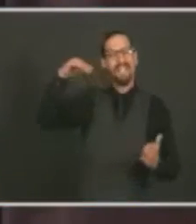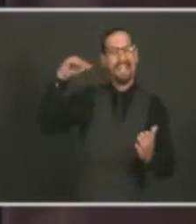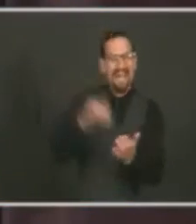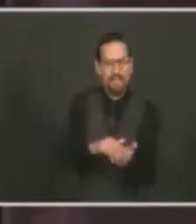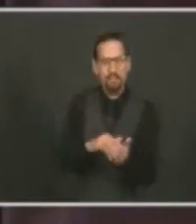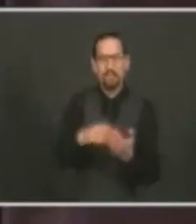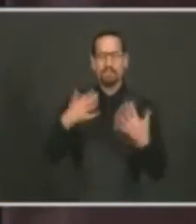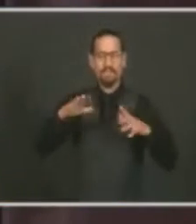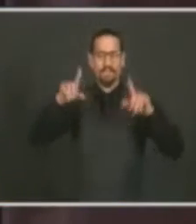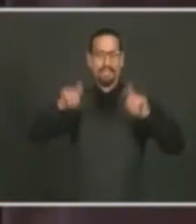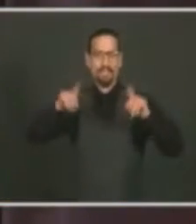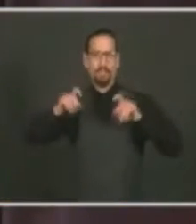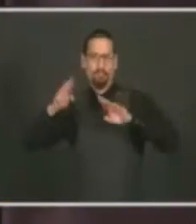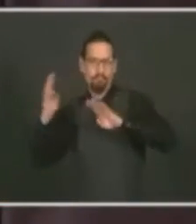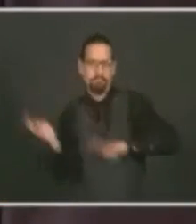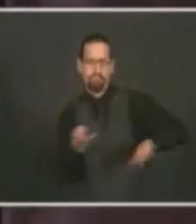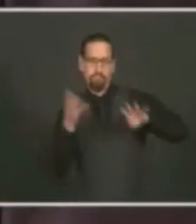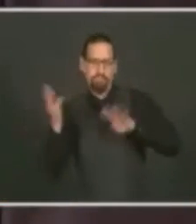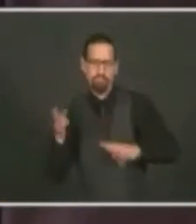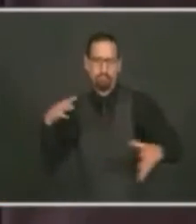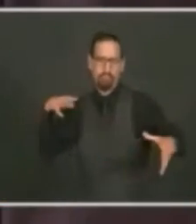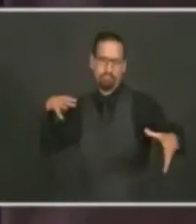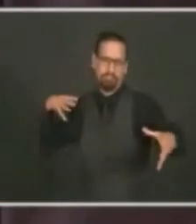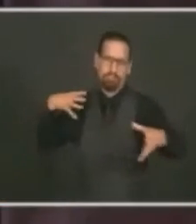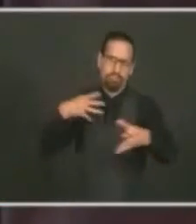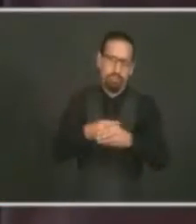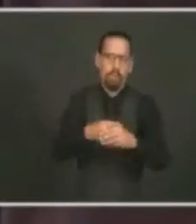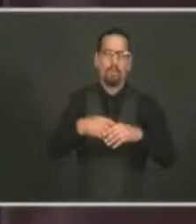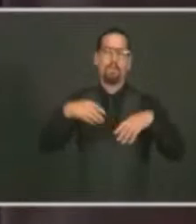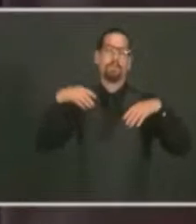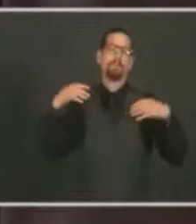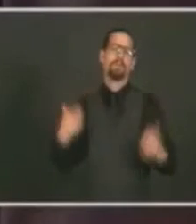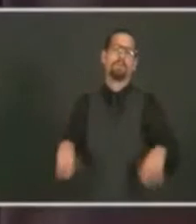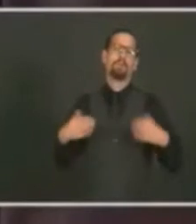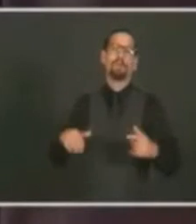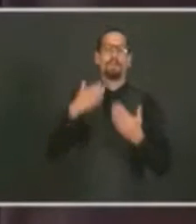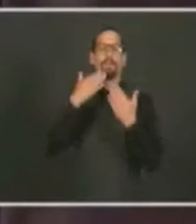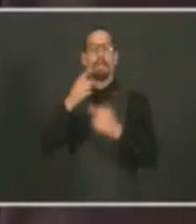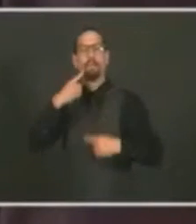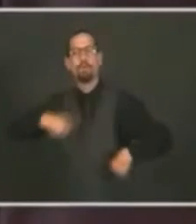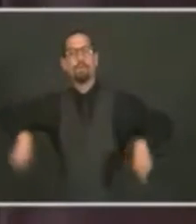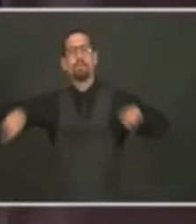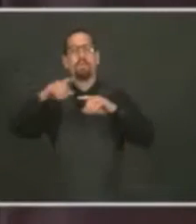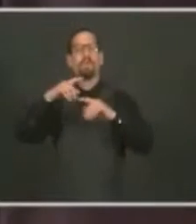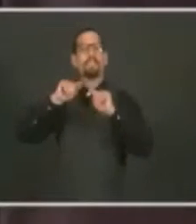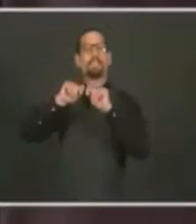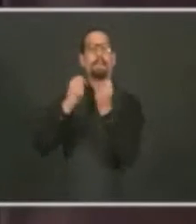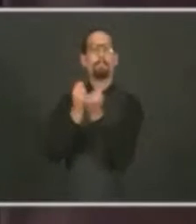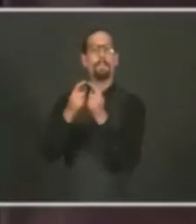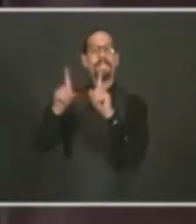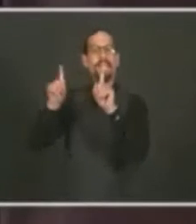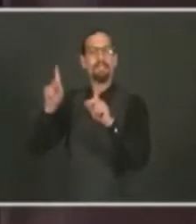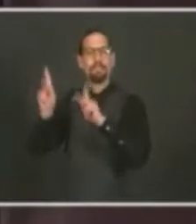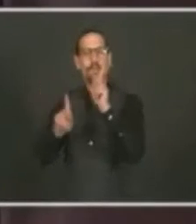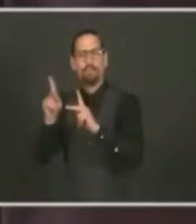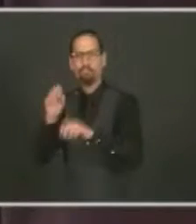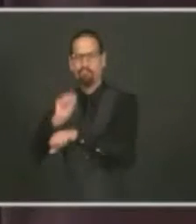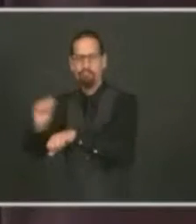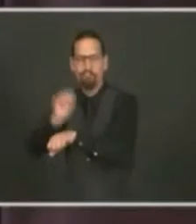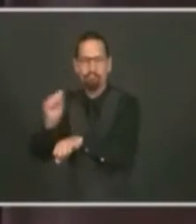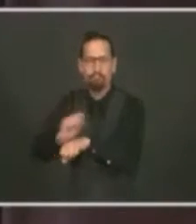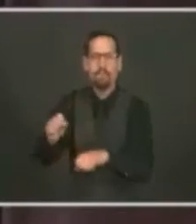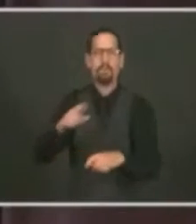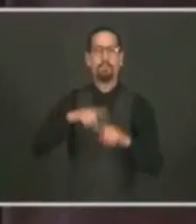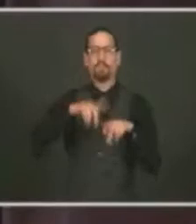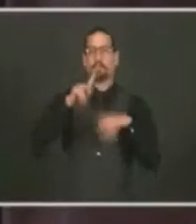the testing team. We continue to lead the nation, and testing, it's actually now more important than ever. Now